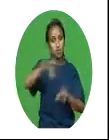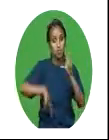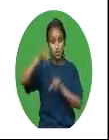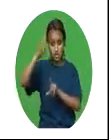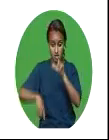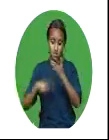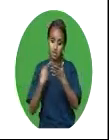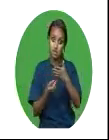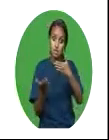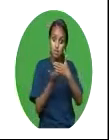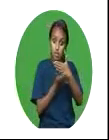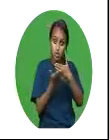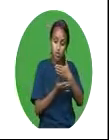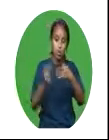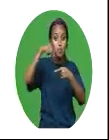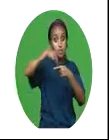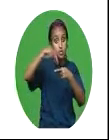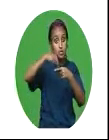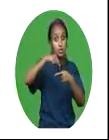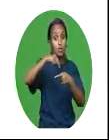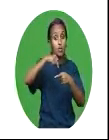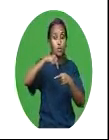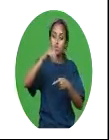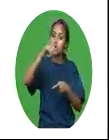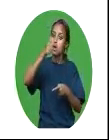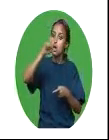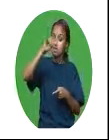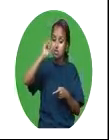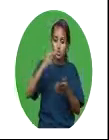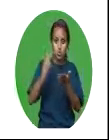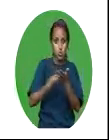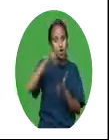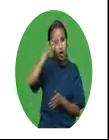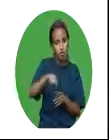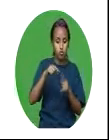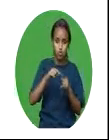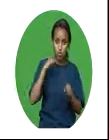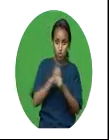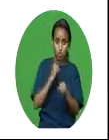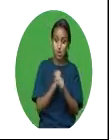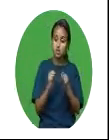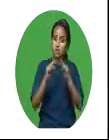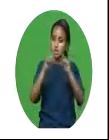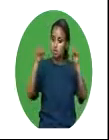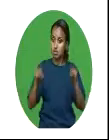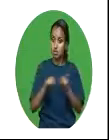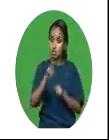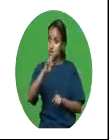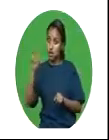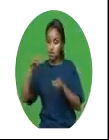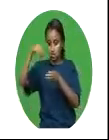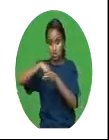If the base is not perpendicular to the axis, we will have to make a right section to get the stretch-out